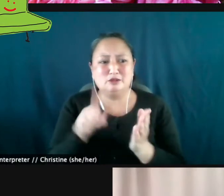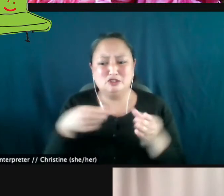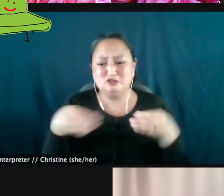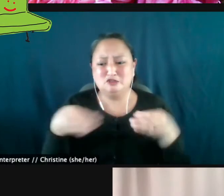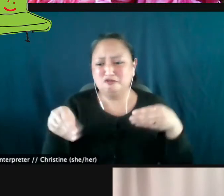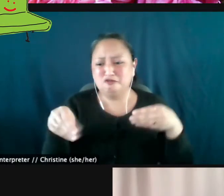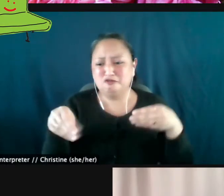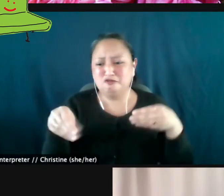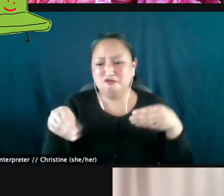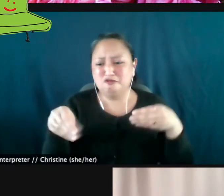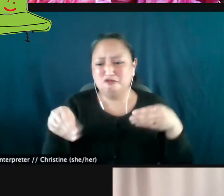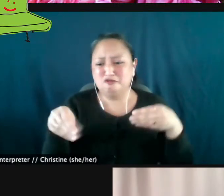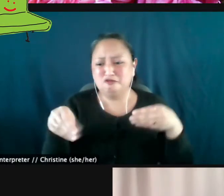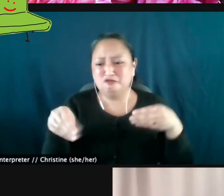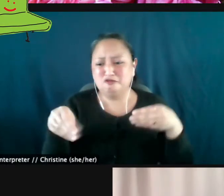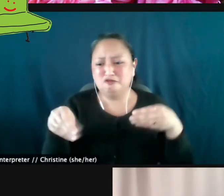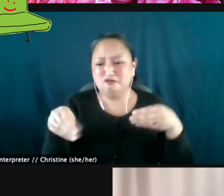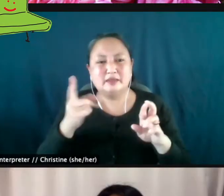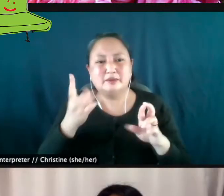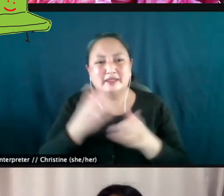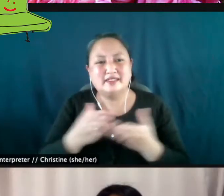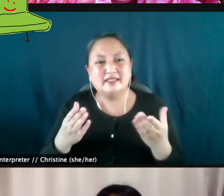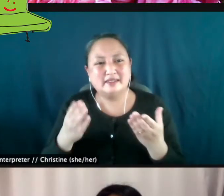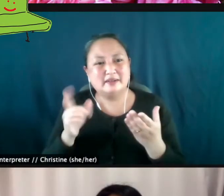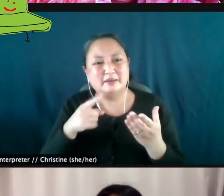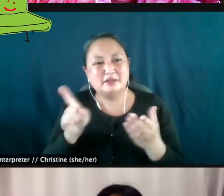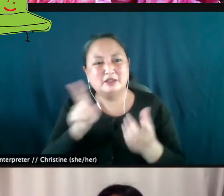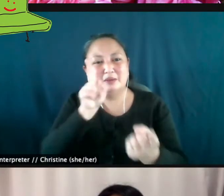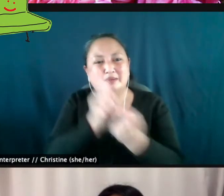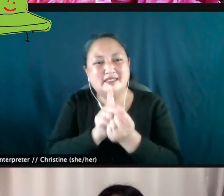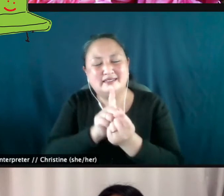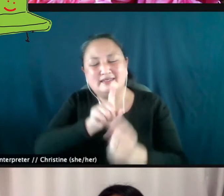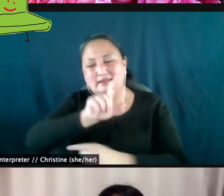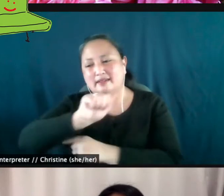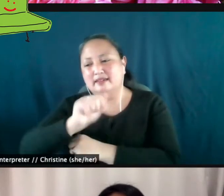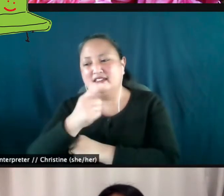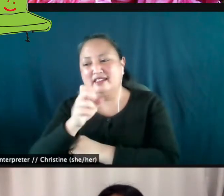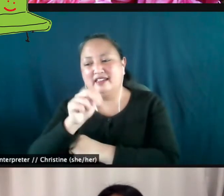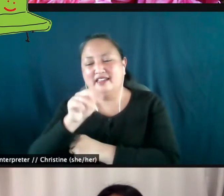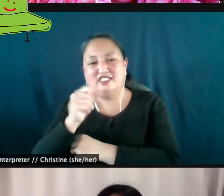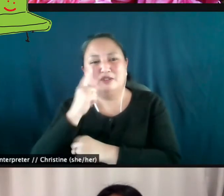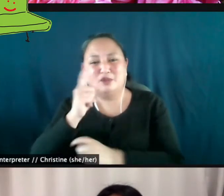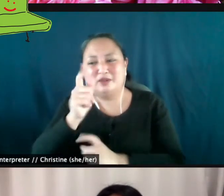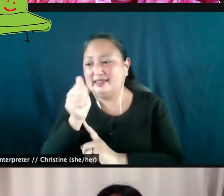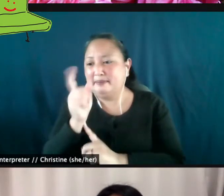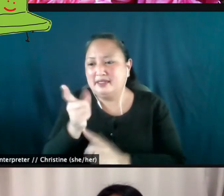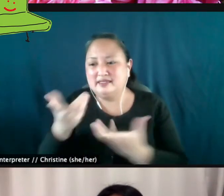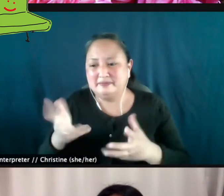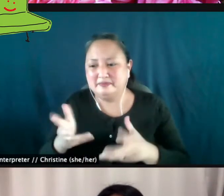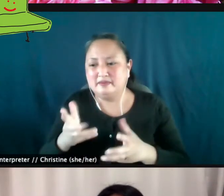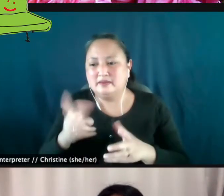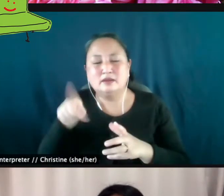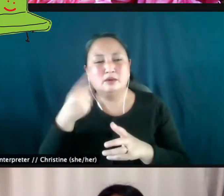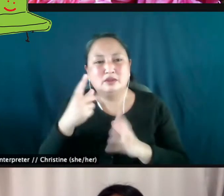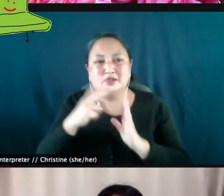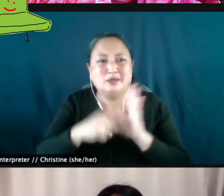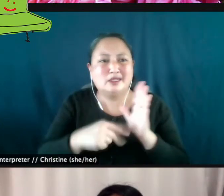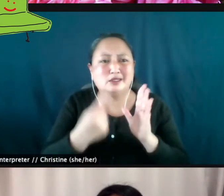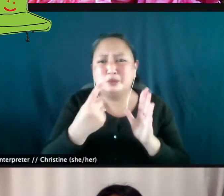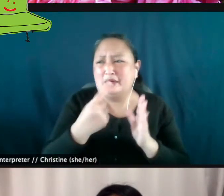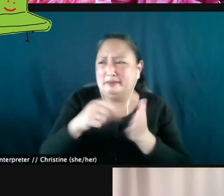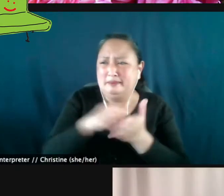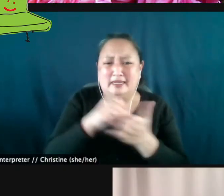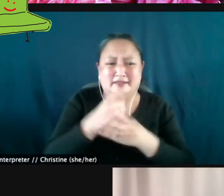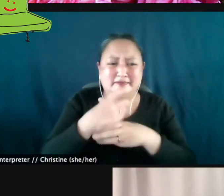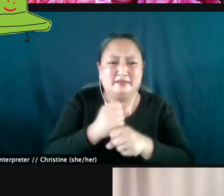floppy manuscript, and it was one of those things where you meet an agent for 10 minutes and all they've read is like a one-page synopsis